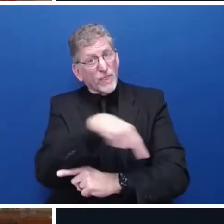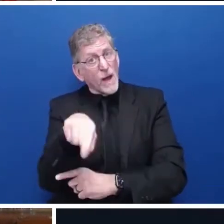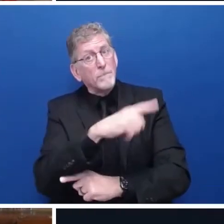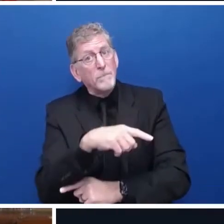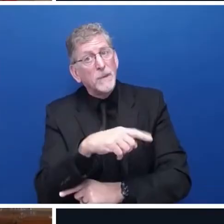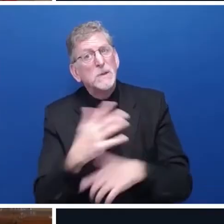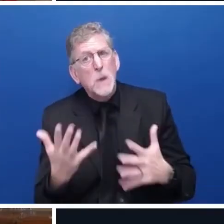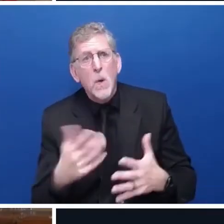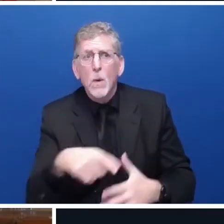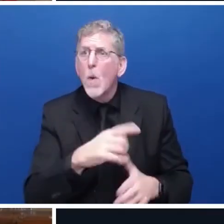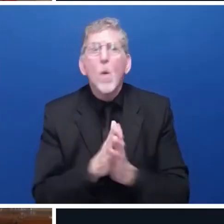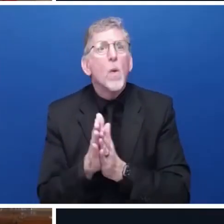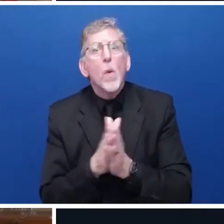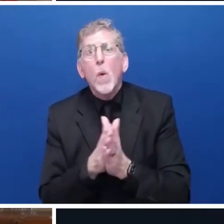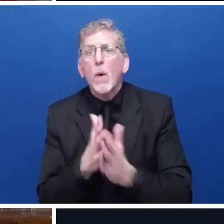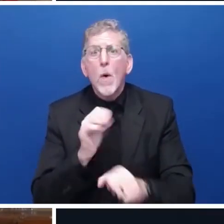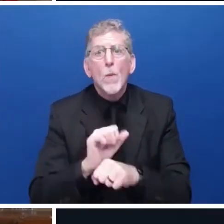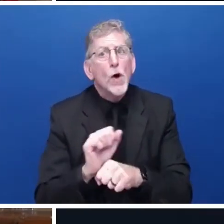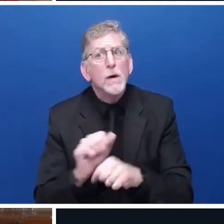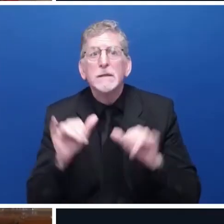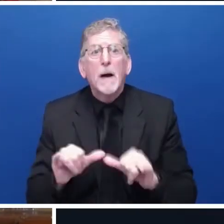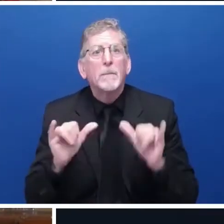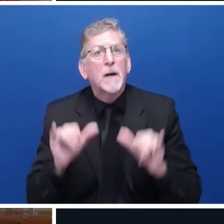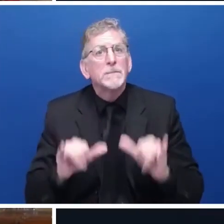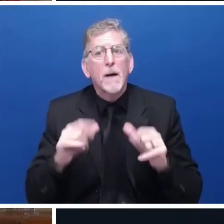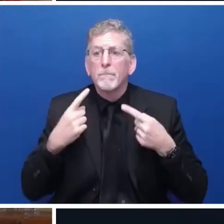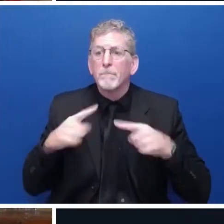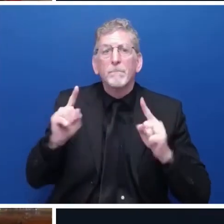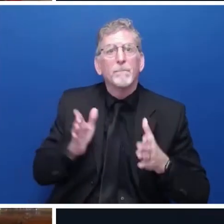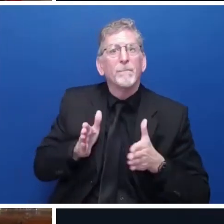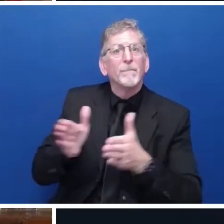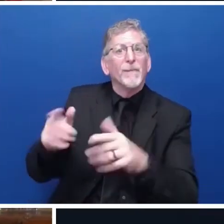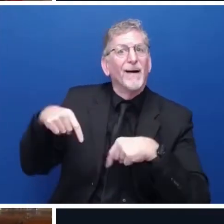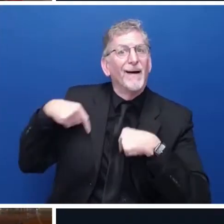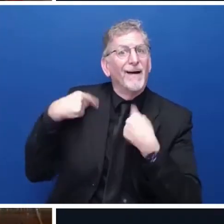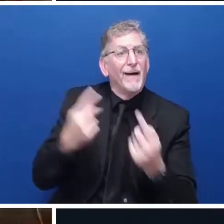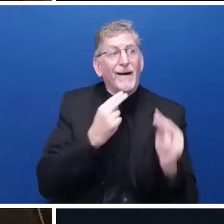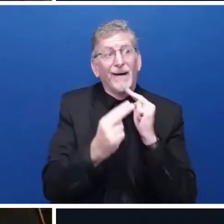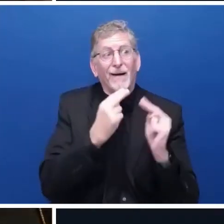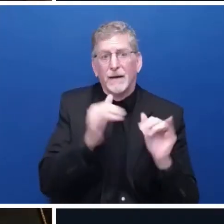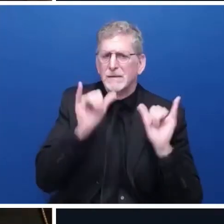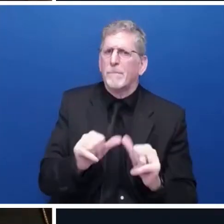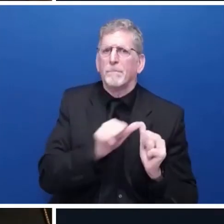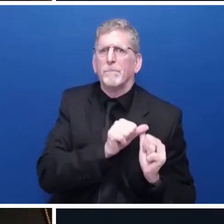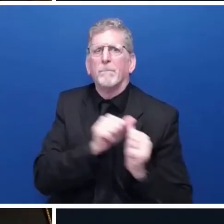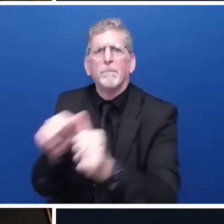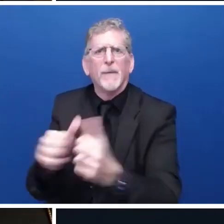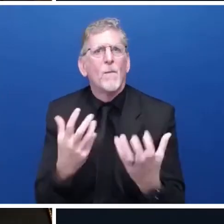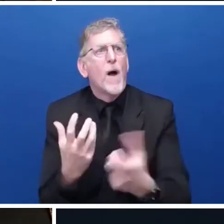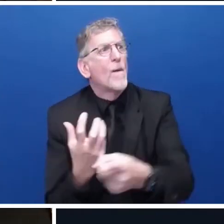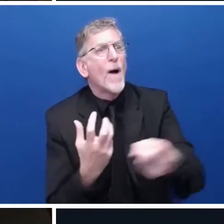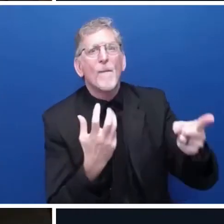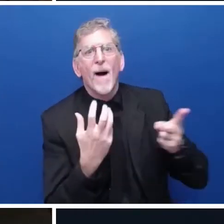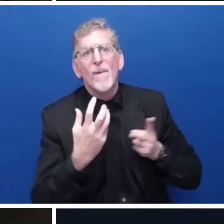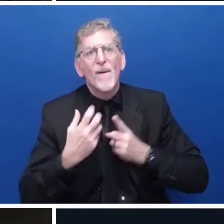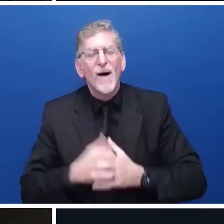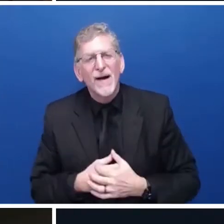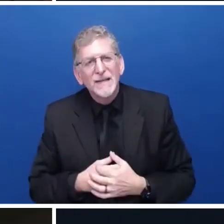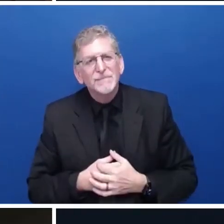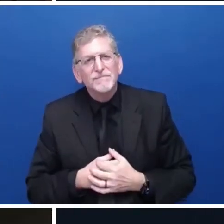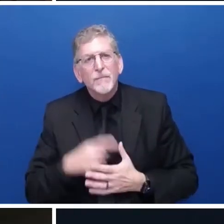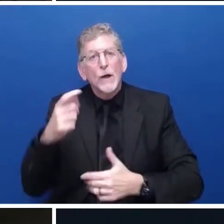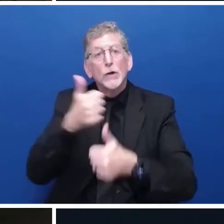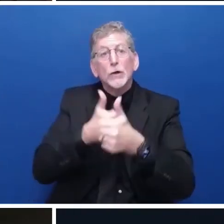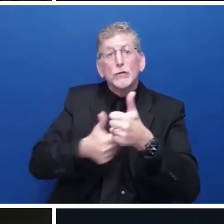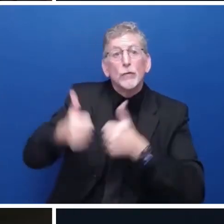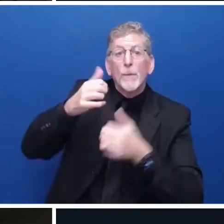the Supreme Court's unfortunate involvement. So despite the disappointing ruling,